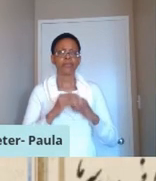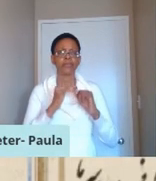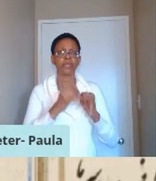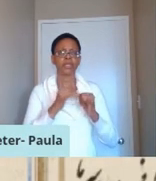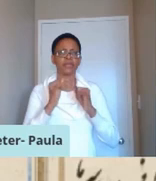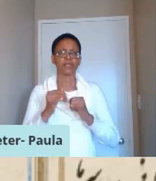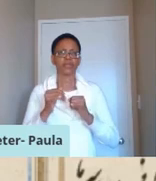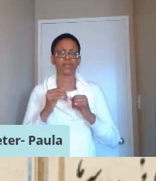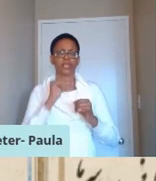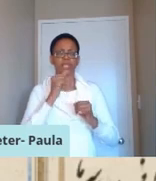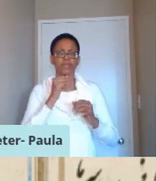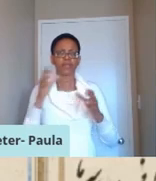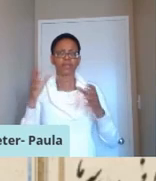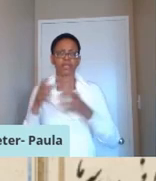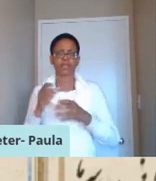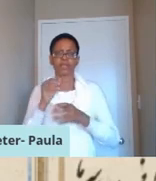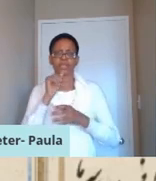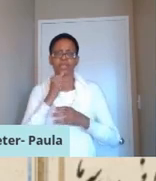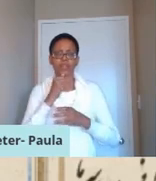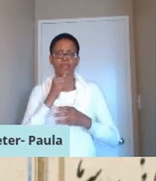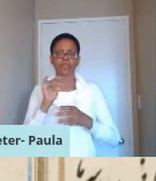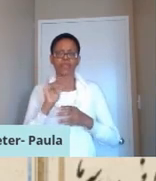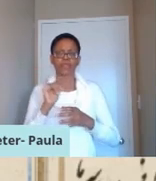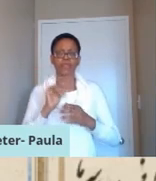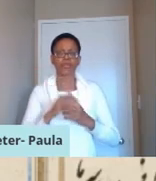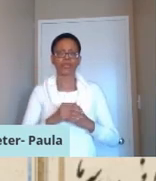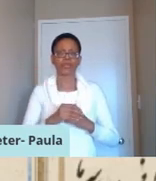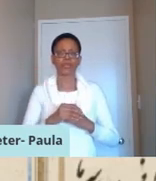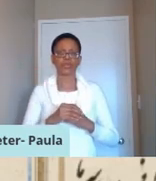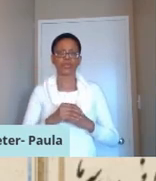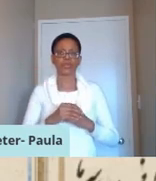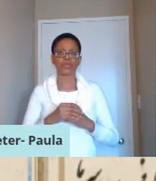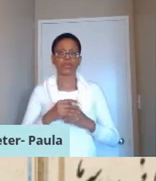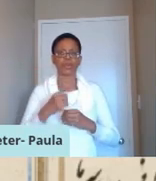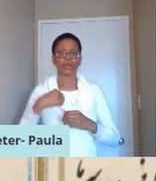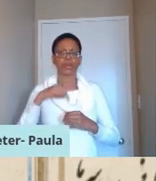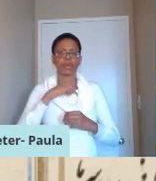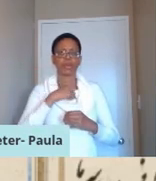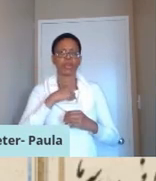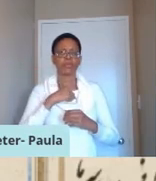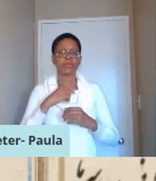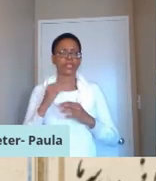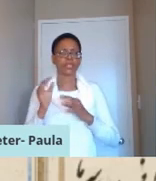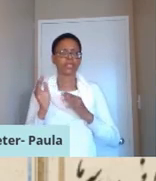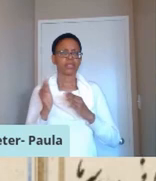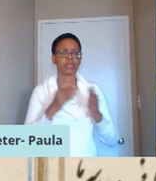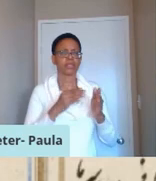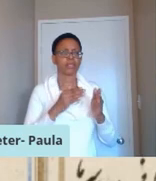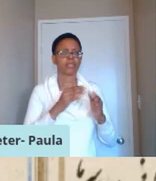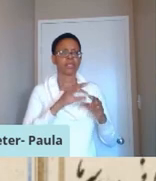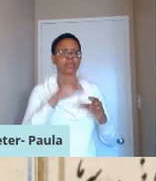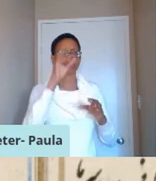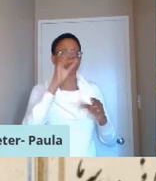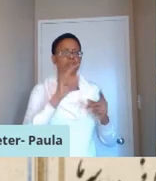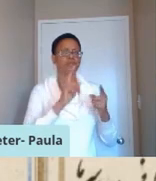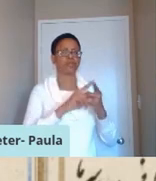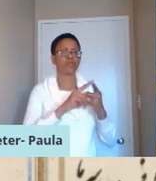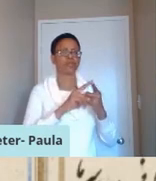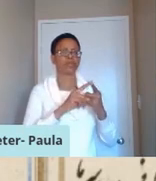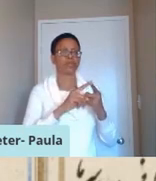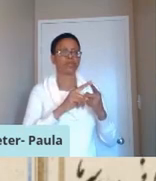these difficult times, make all of us to turn to Islamic spirituality, first of all, to explore